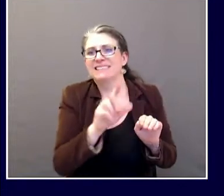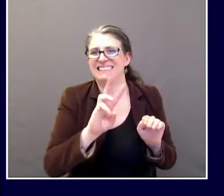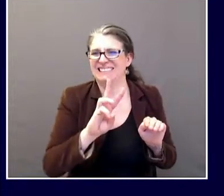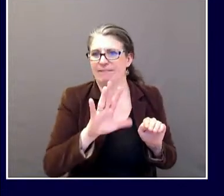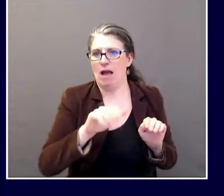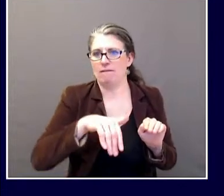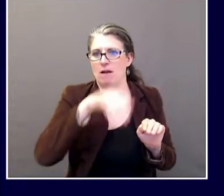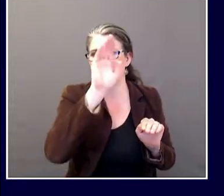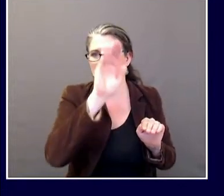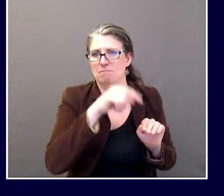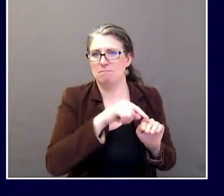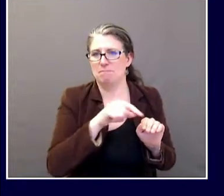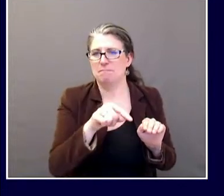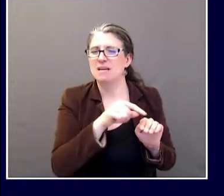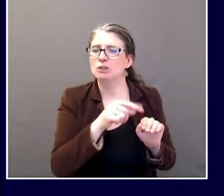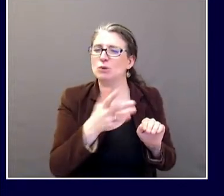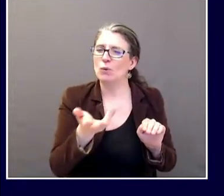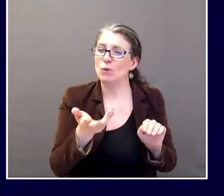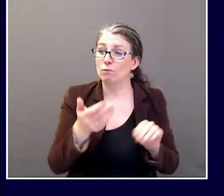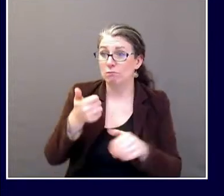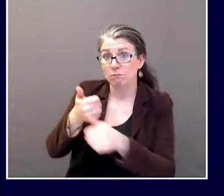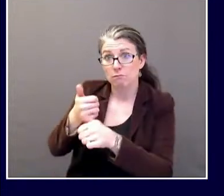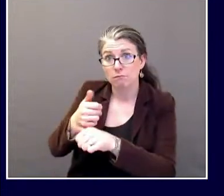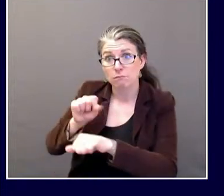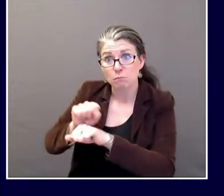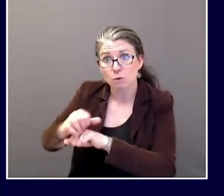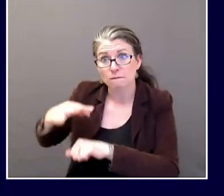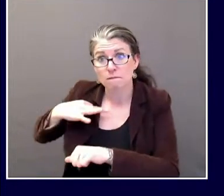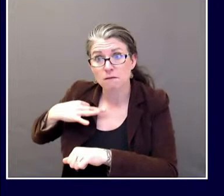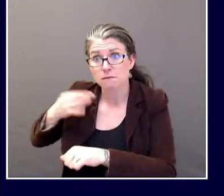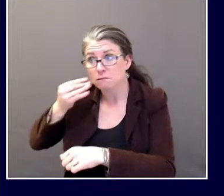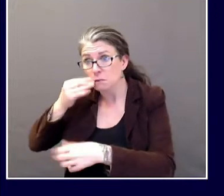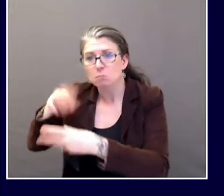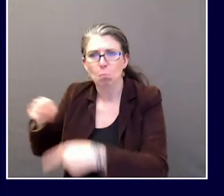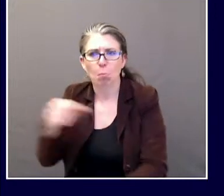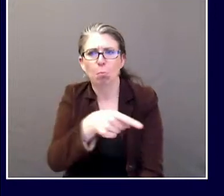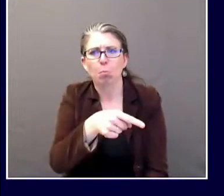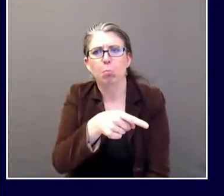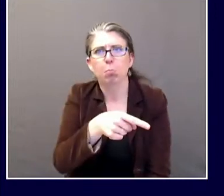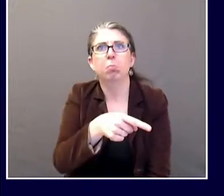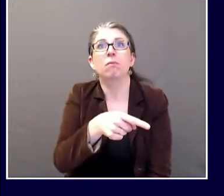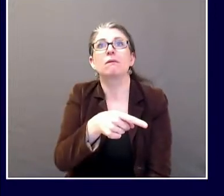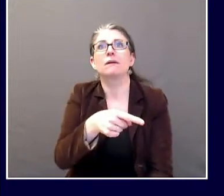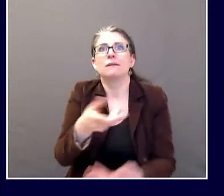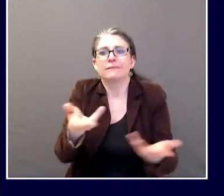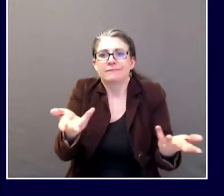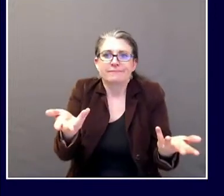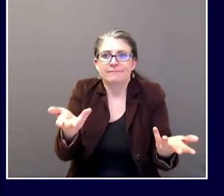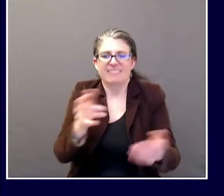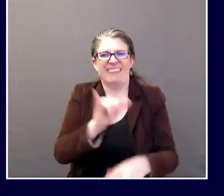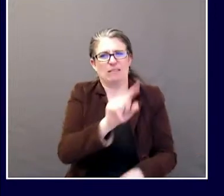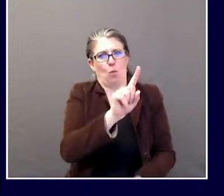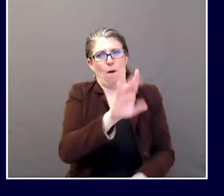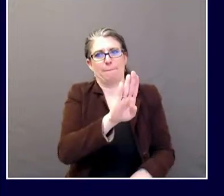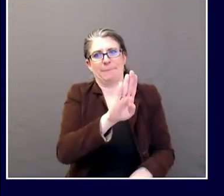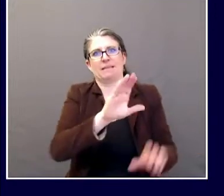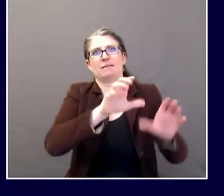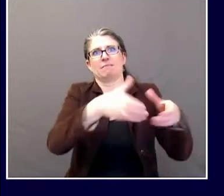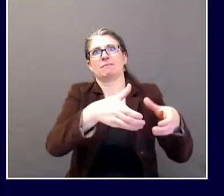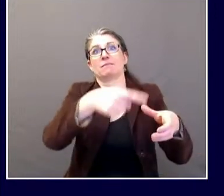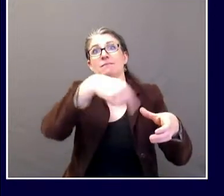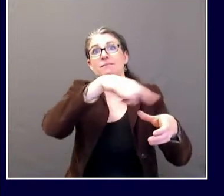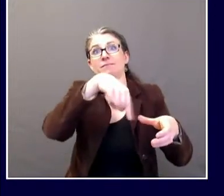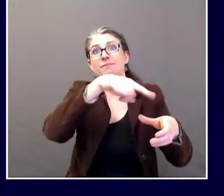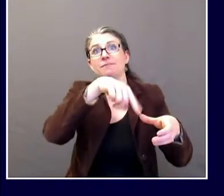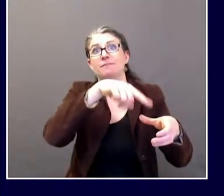vaccine we get in, before we are with speed and gusto vaccinating those frontline essential